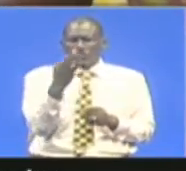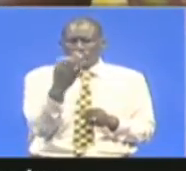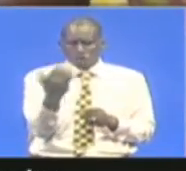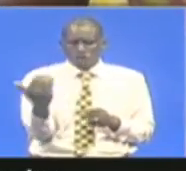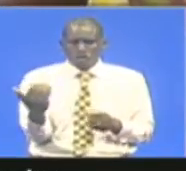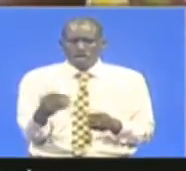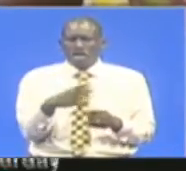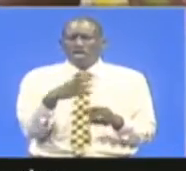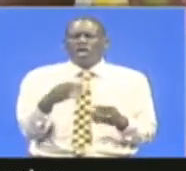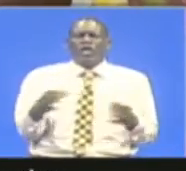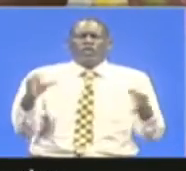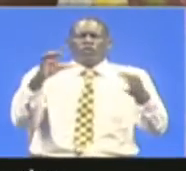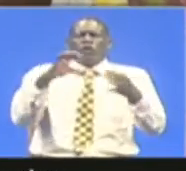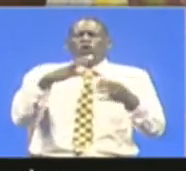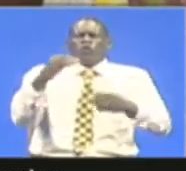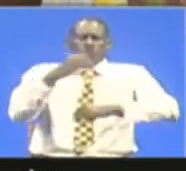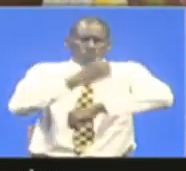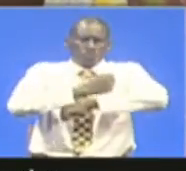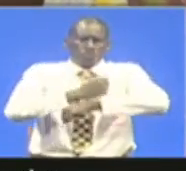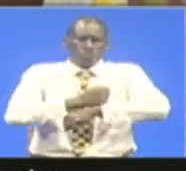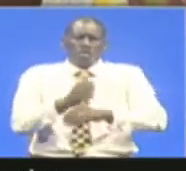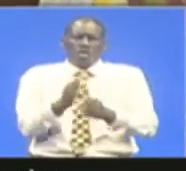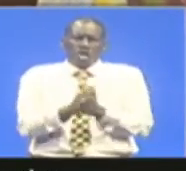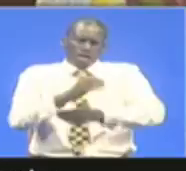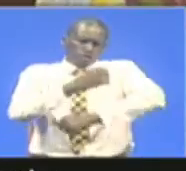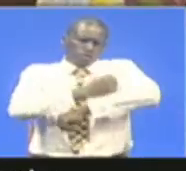academy na school fees, na